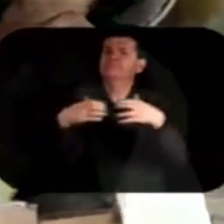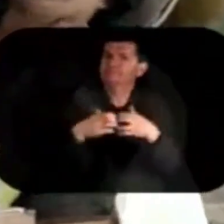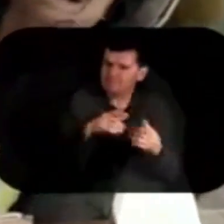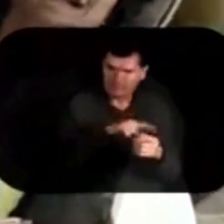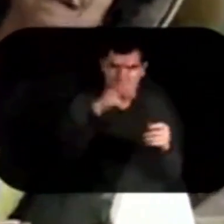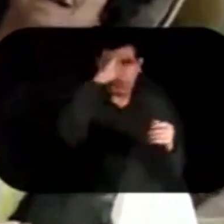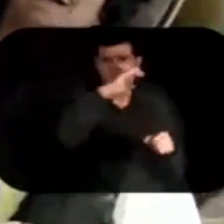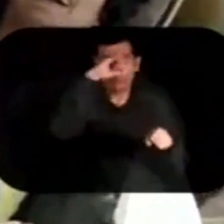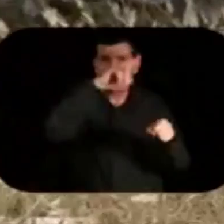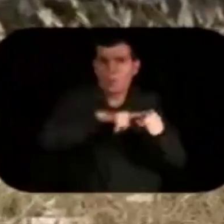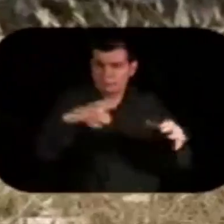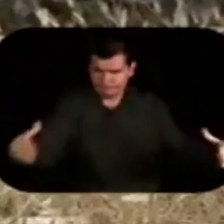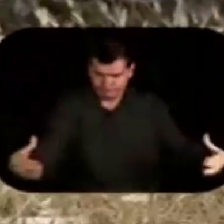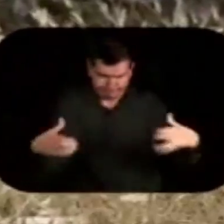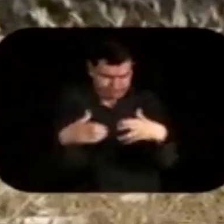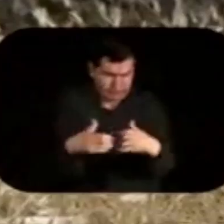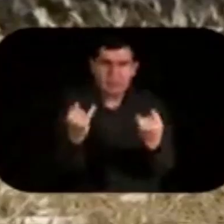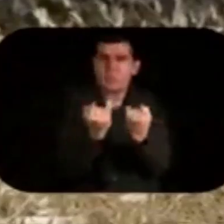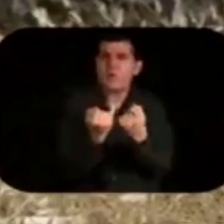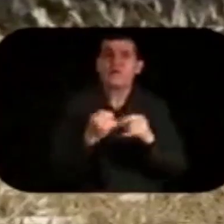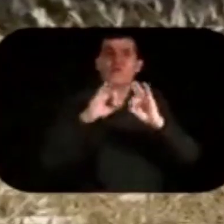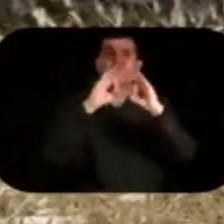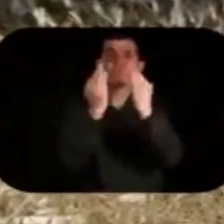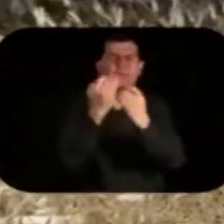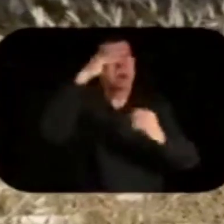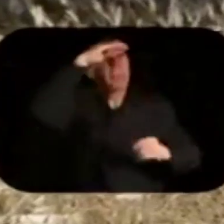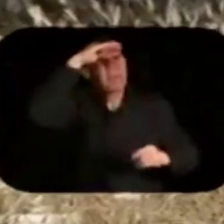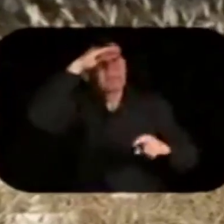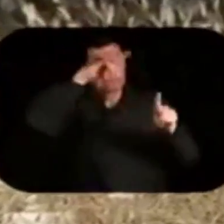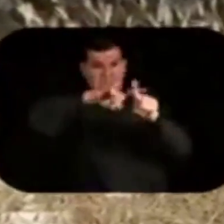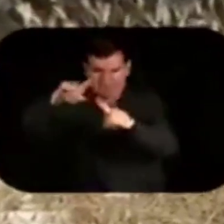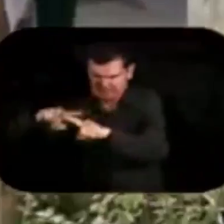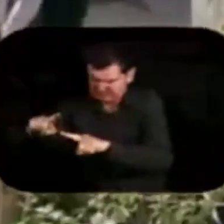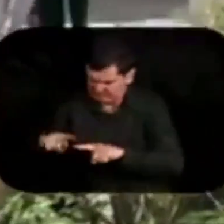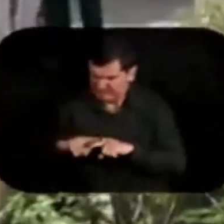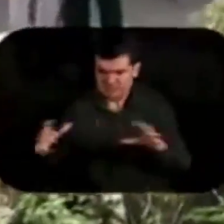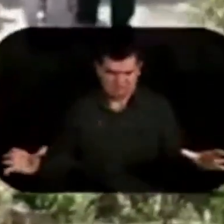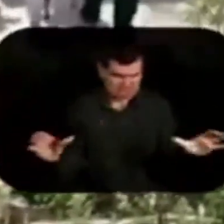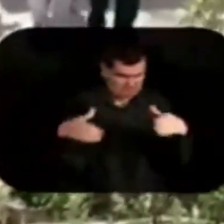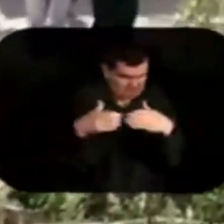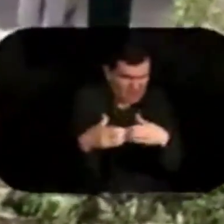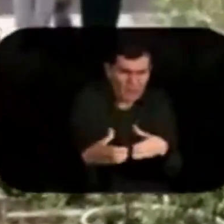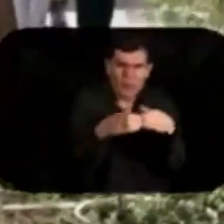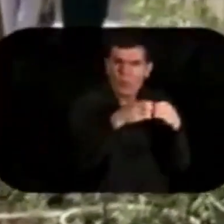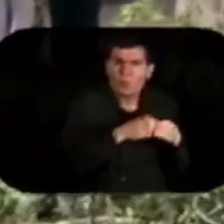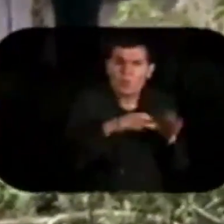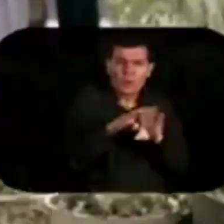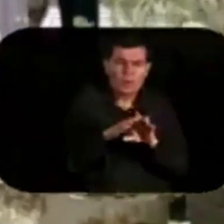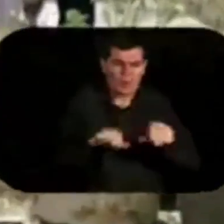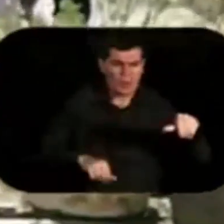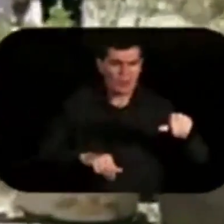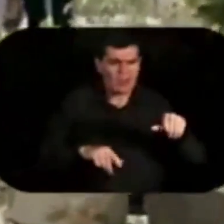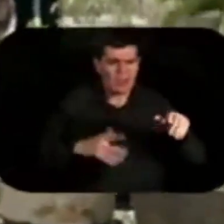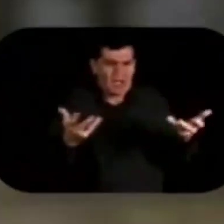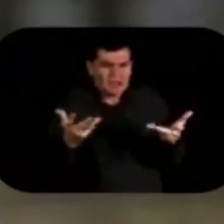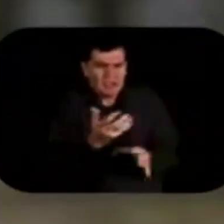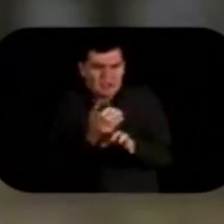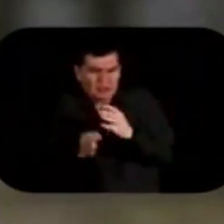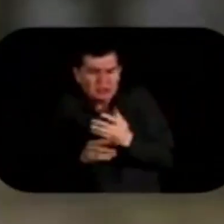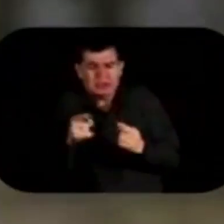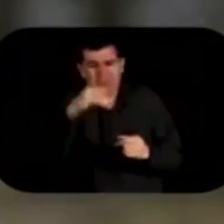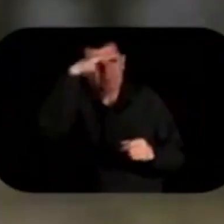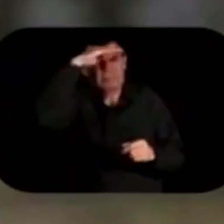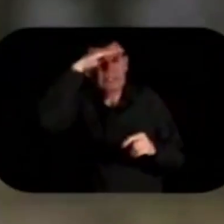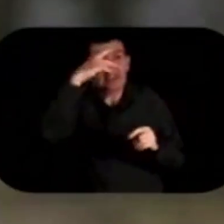and different handicaps, different cultures, different ways of thinking, different ways of living their